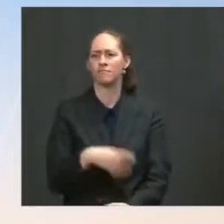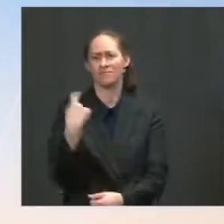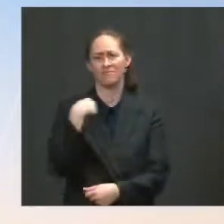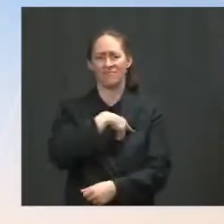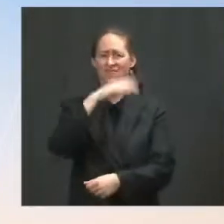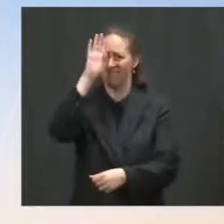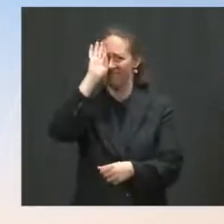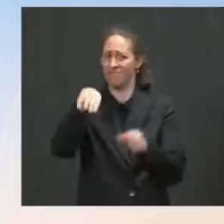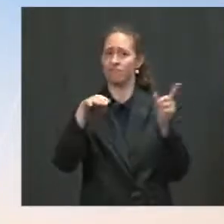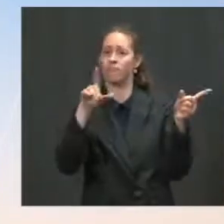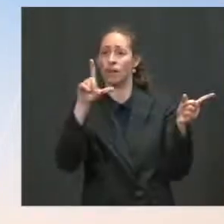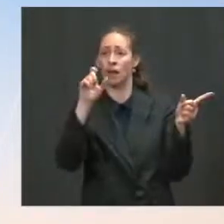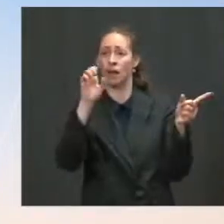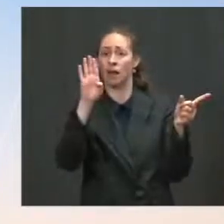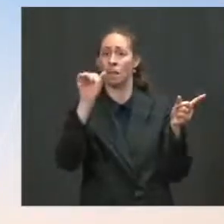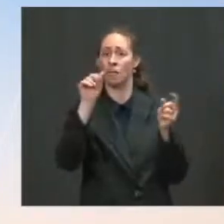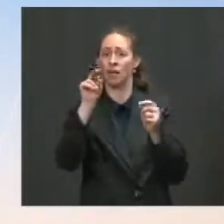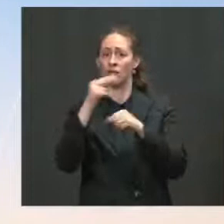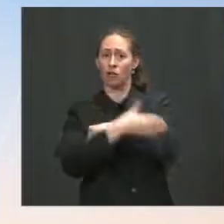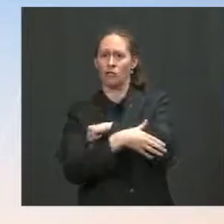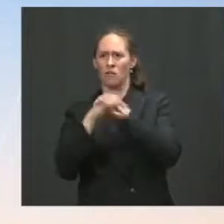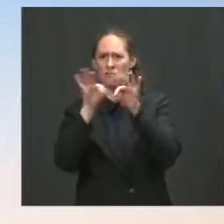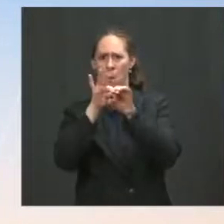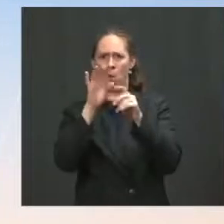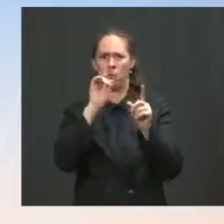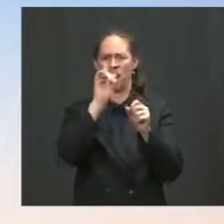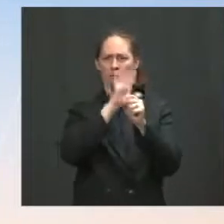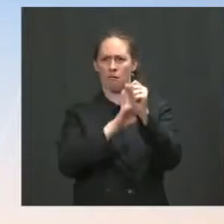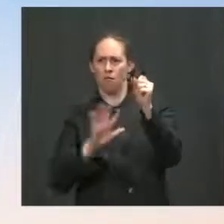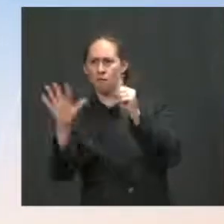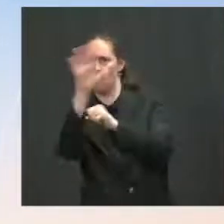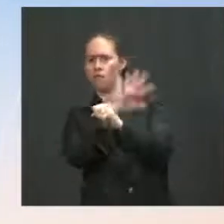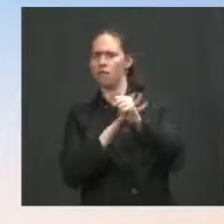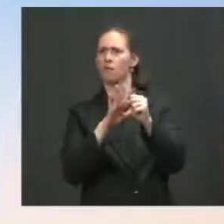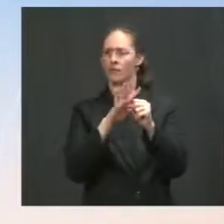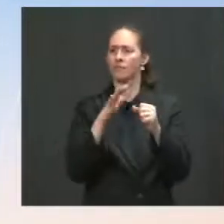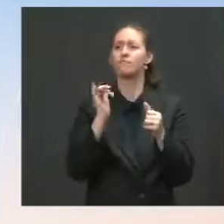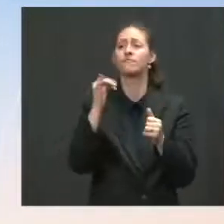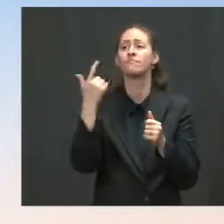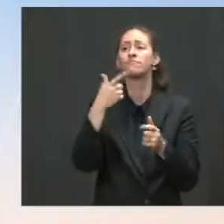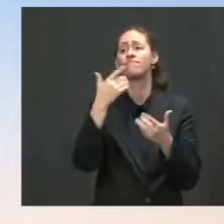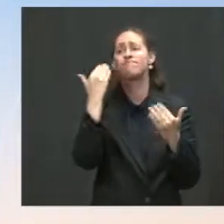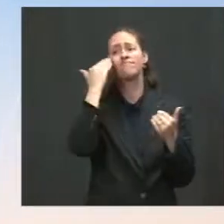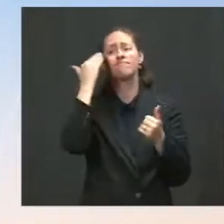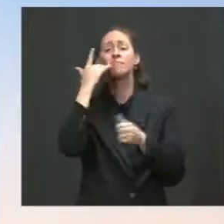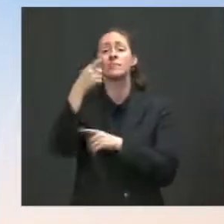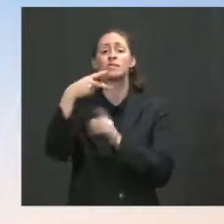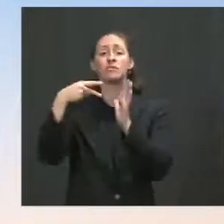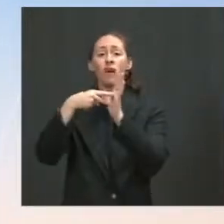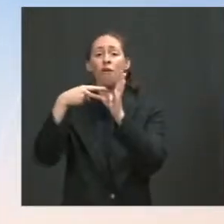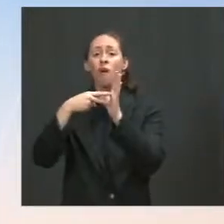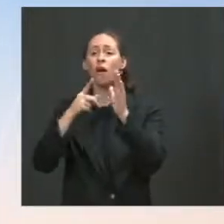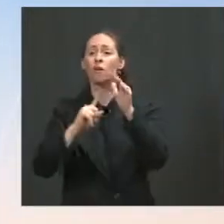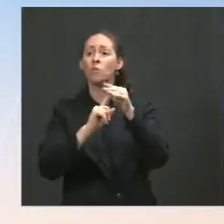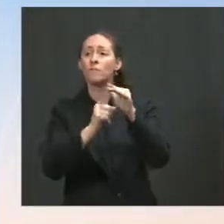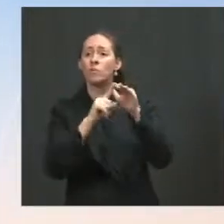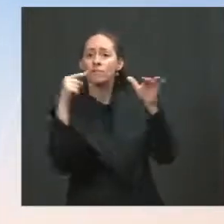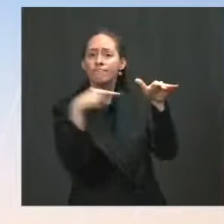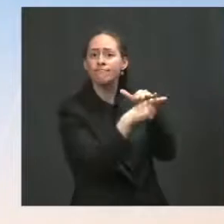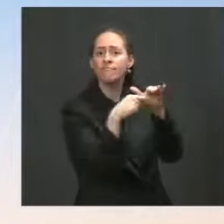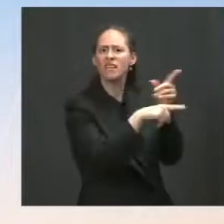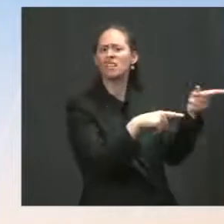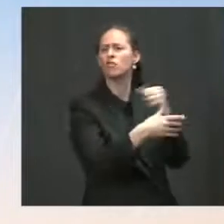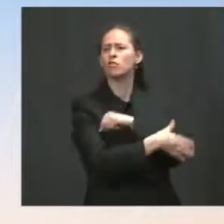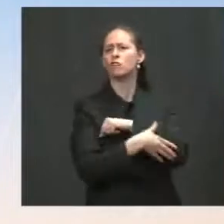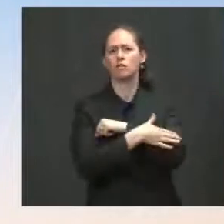hosting over 1 million Syrian refugees for a number of years. And we're quite proud of our longstanding support for the Lebanese people. And the